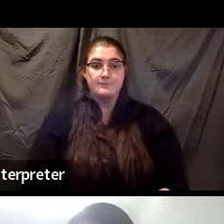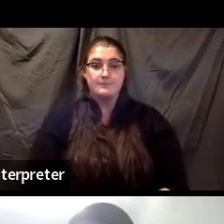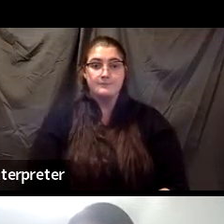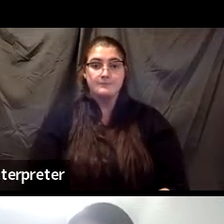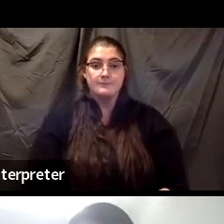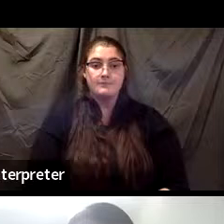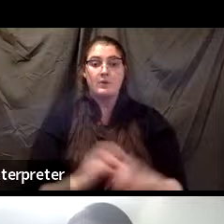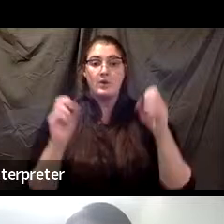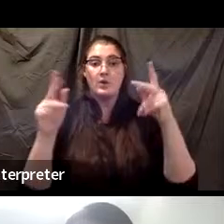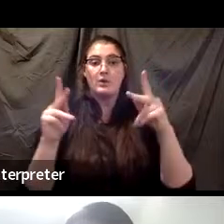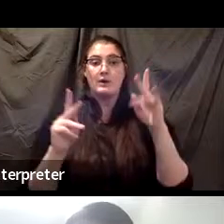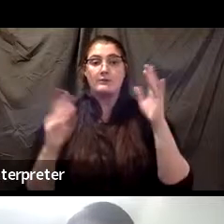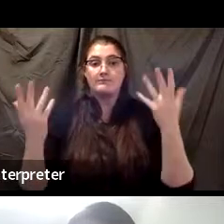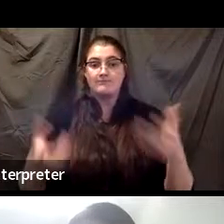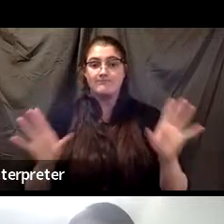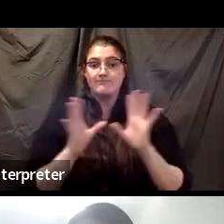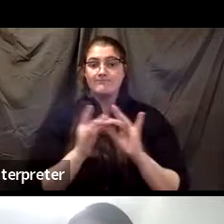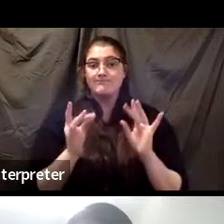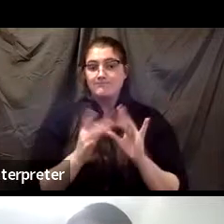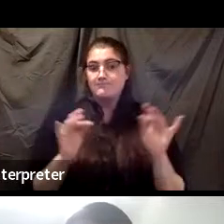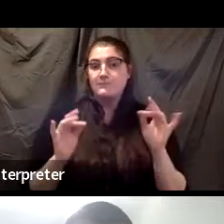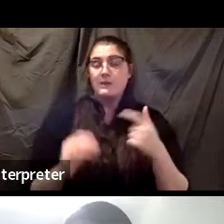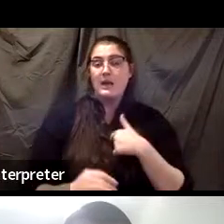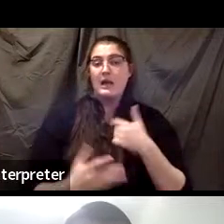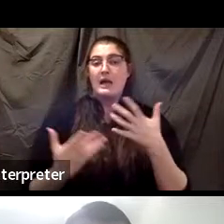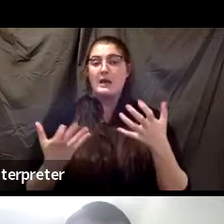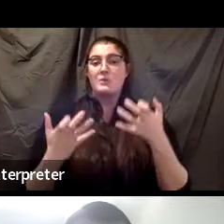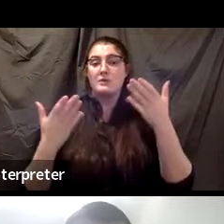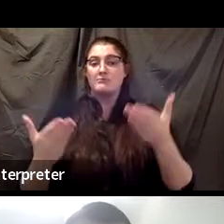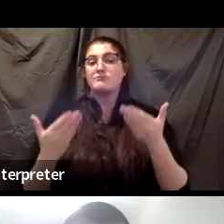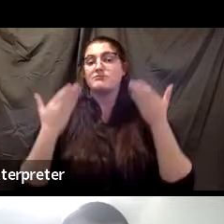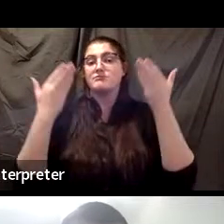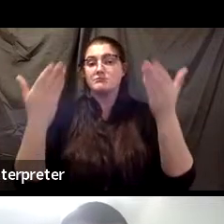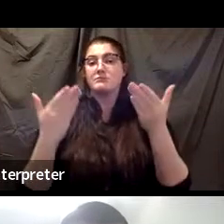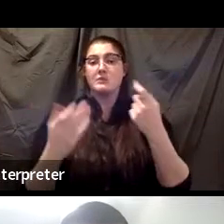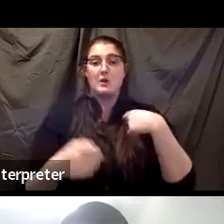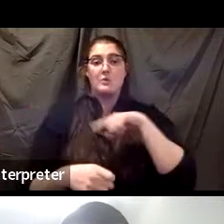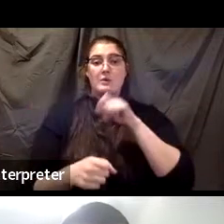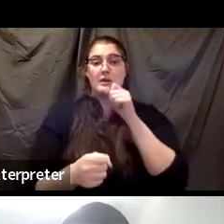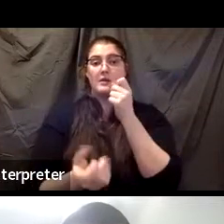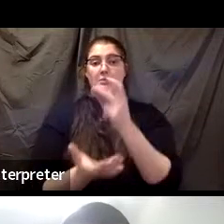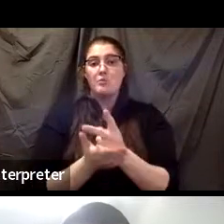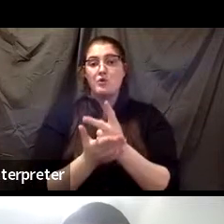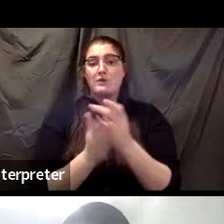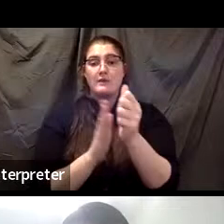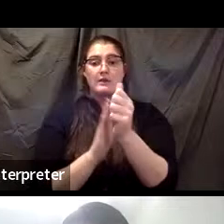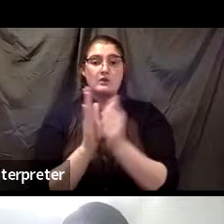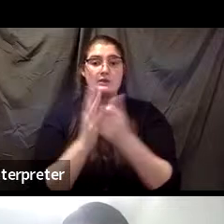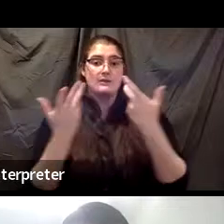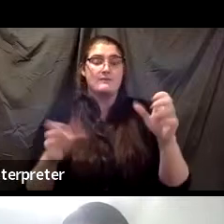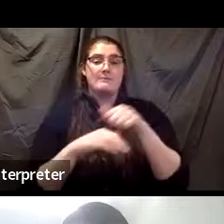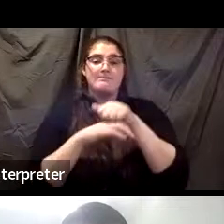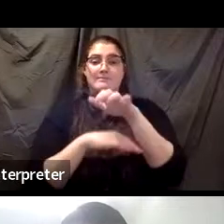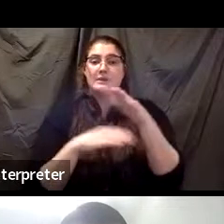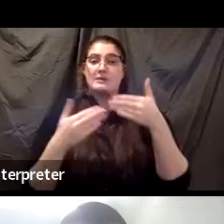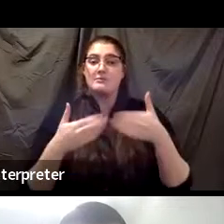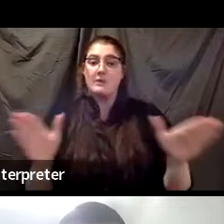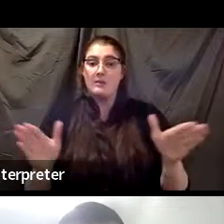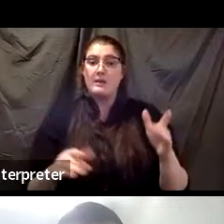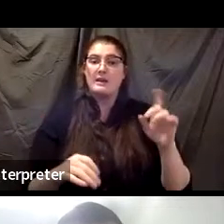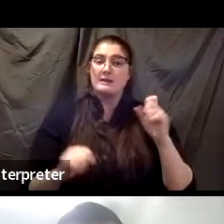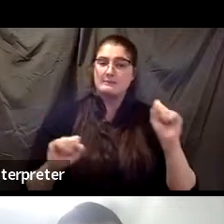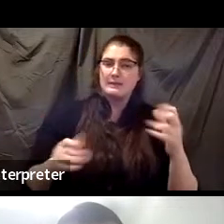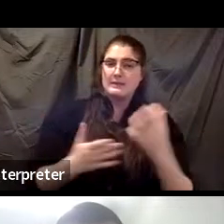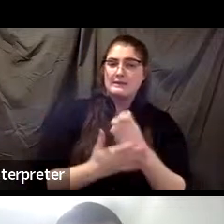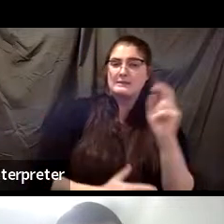Okay, with that being said, I'll like to make a motion that we approve the agenda as served to the public. Can I get a second